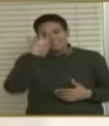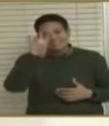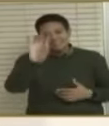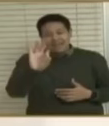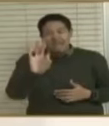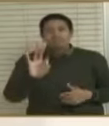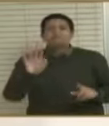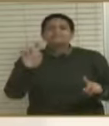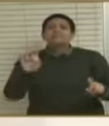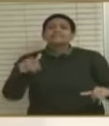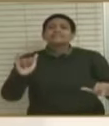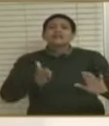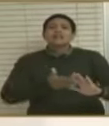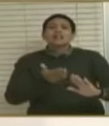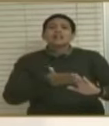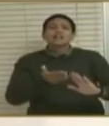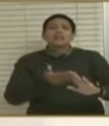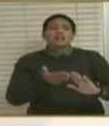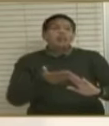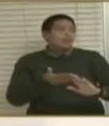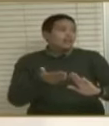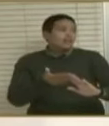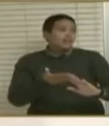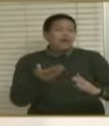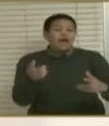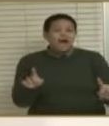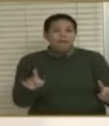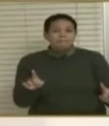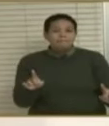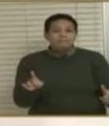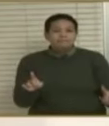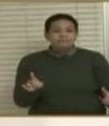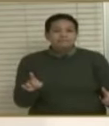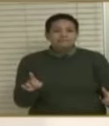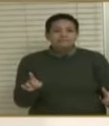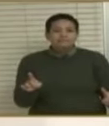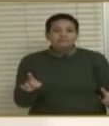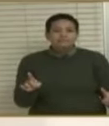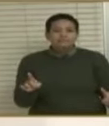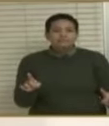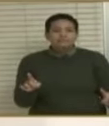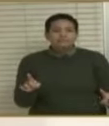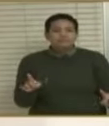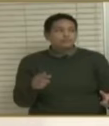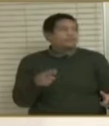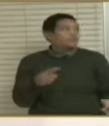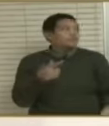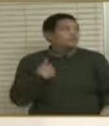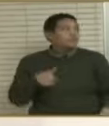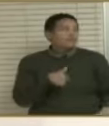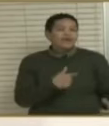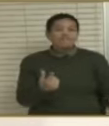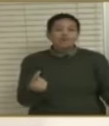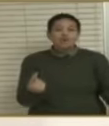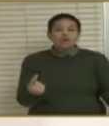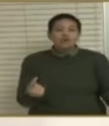testing continues. We have done